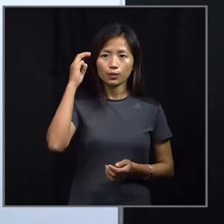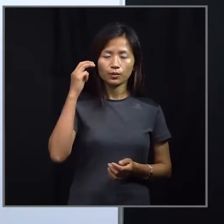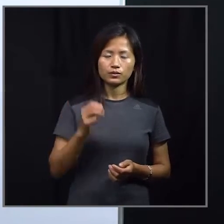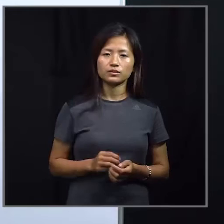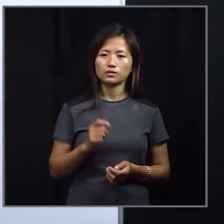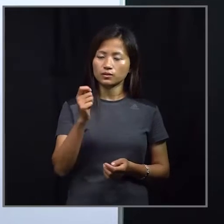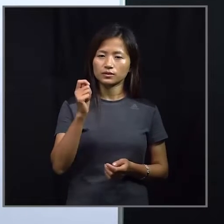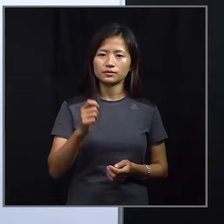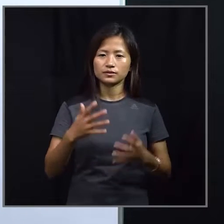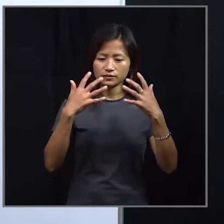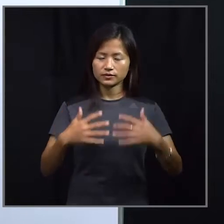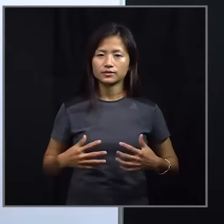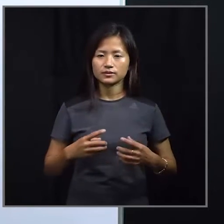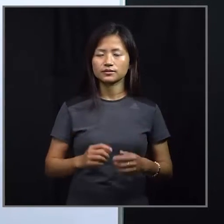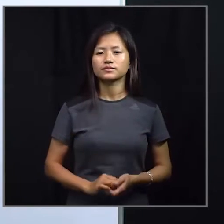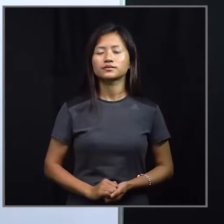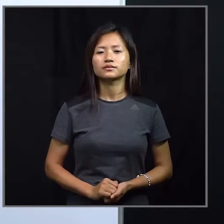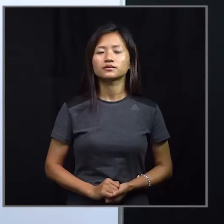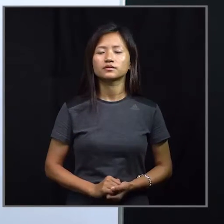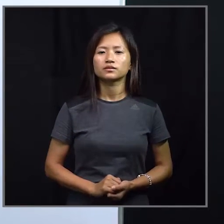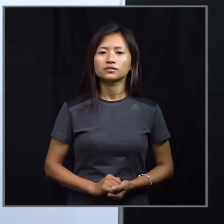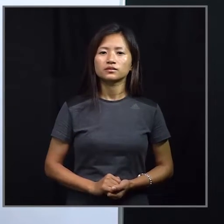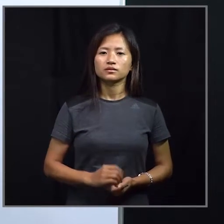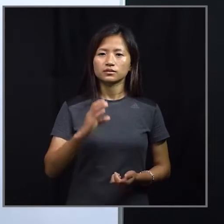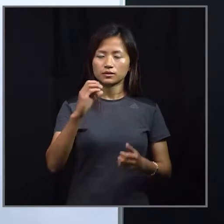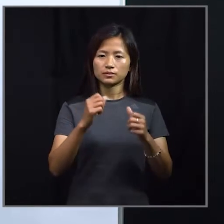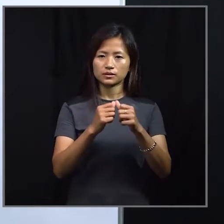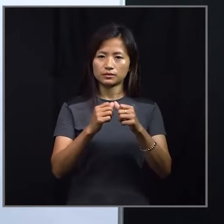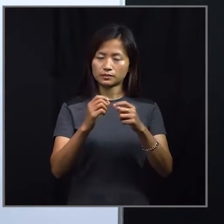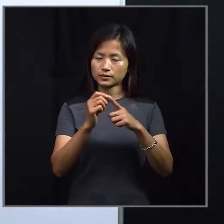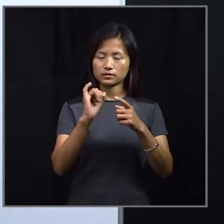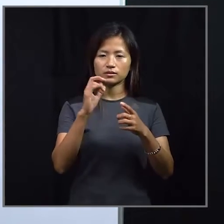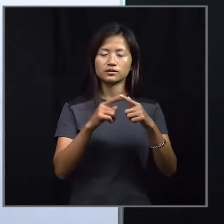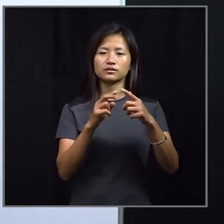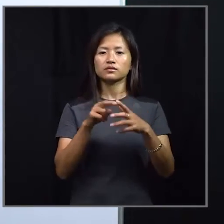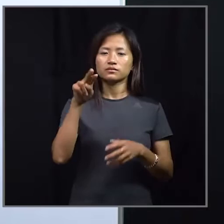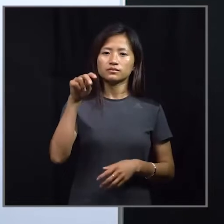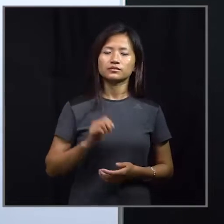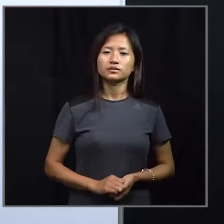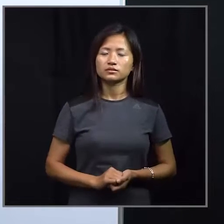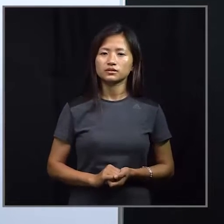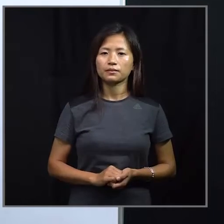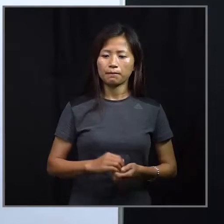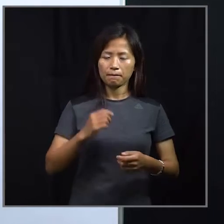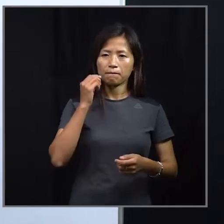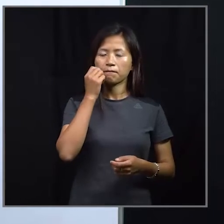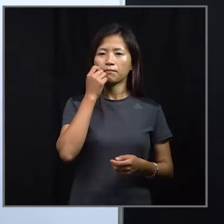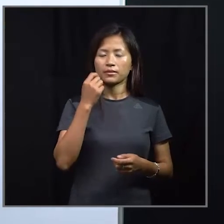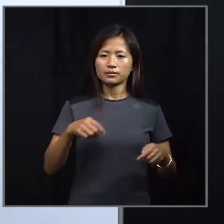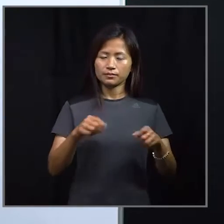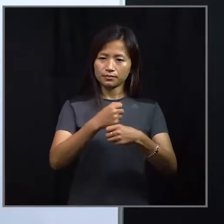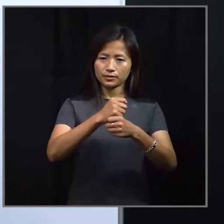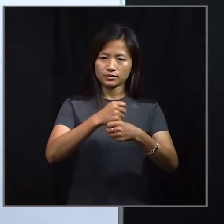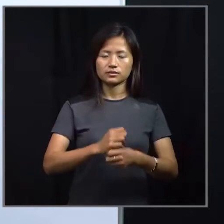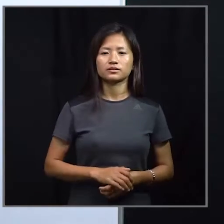and physically for the production of good. That is labor. Capital. Capital means man-made asset. All these things that you